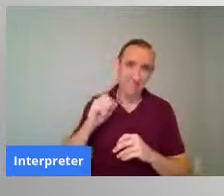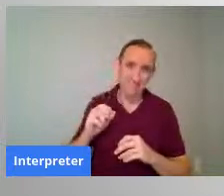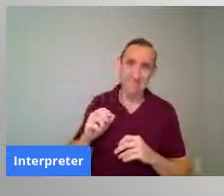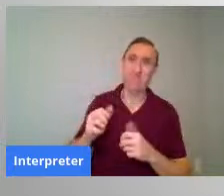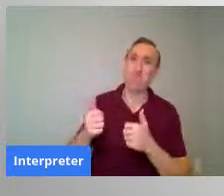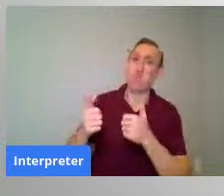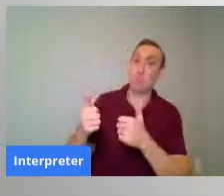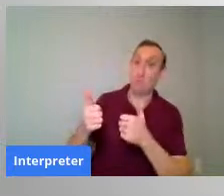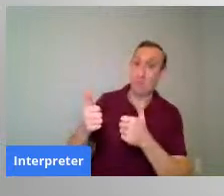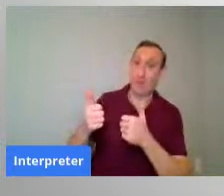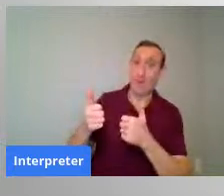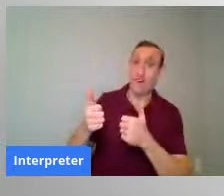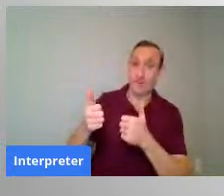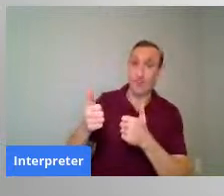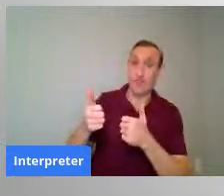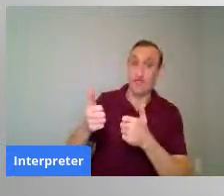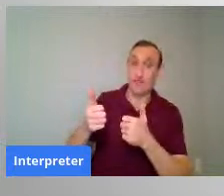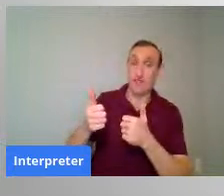round. I have.